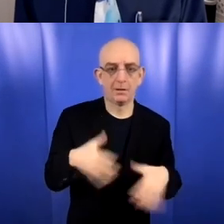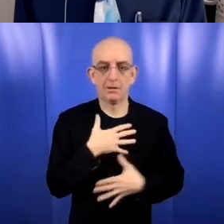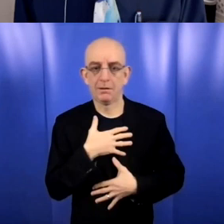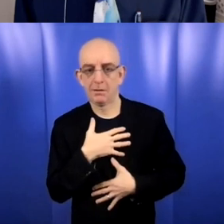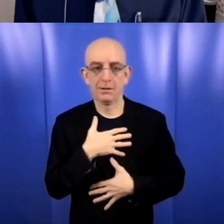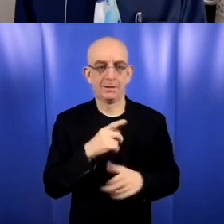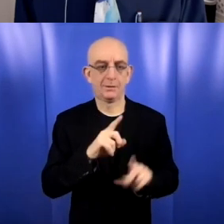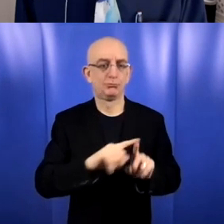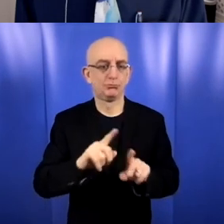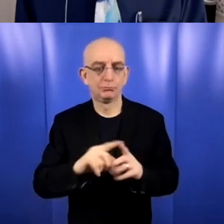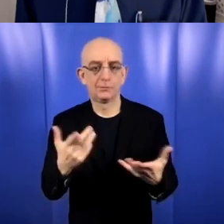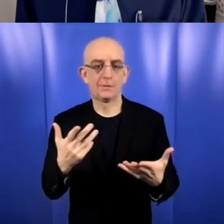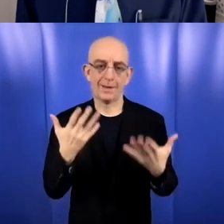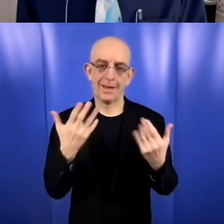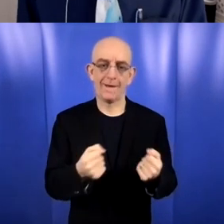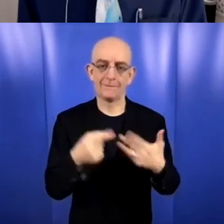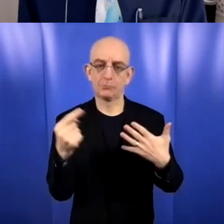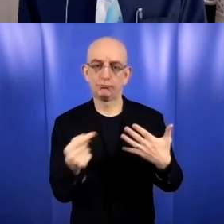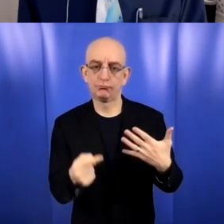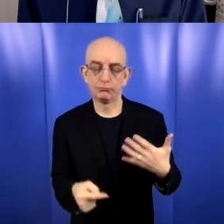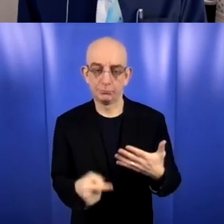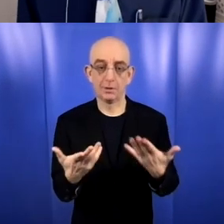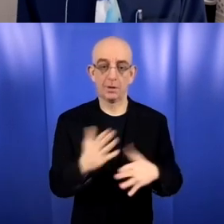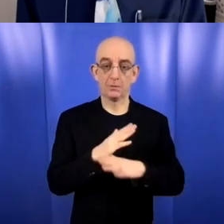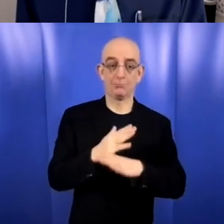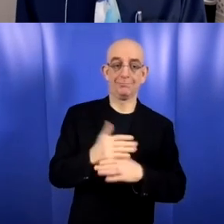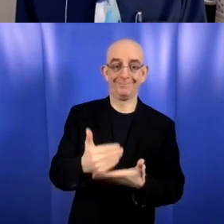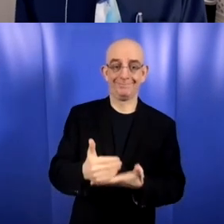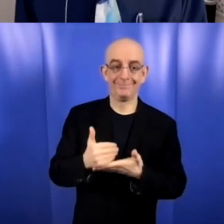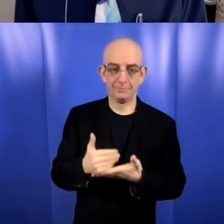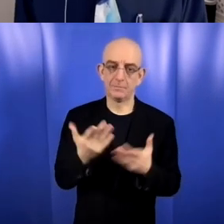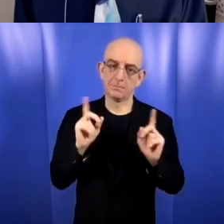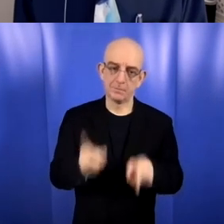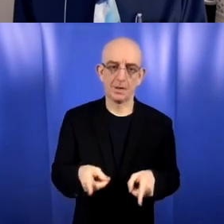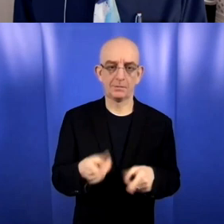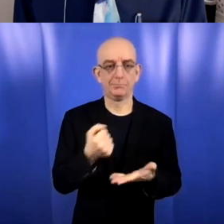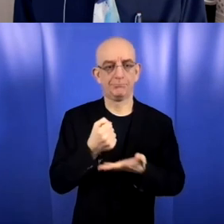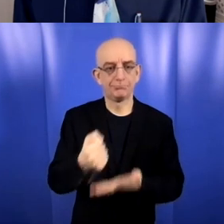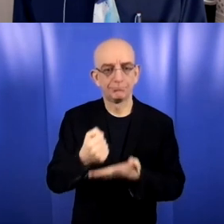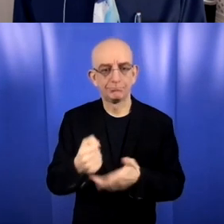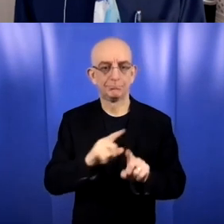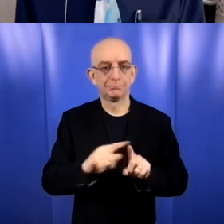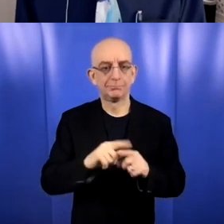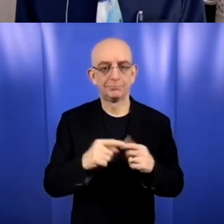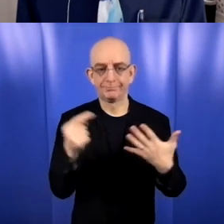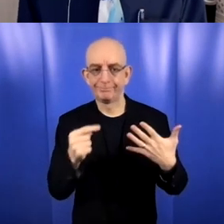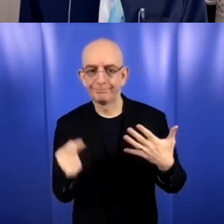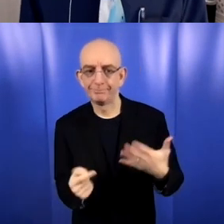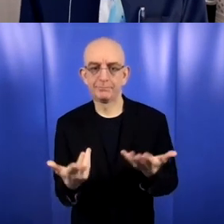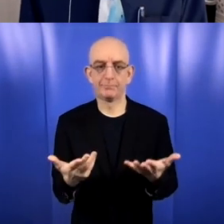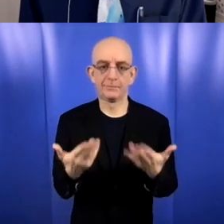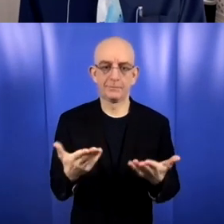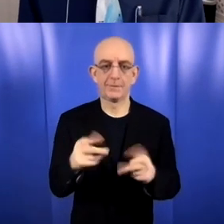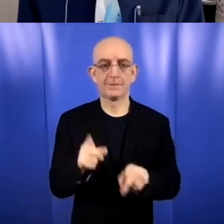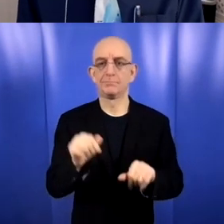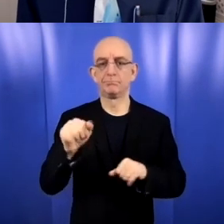role in drawing attention to the need for this and seeking to engage where we can. But this is why it's so important, as we've said, to work so closely